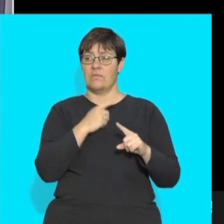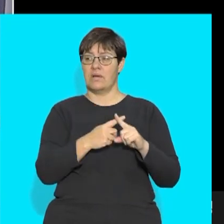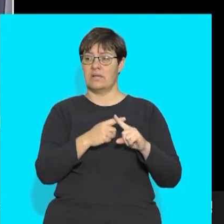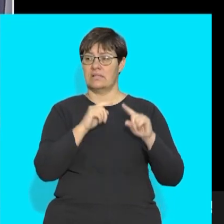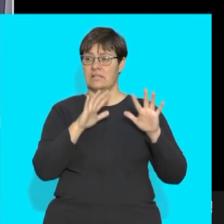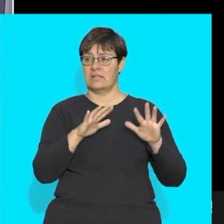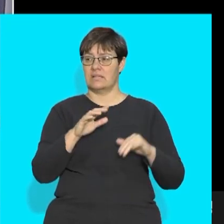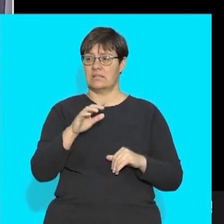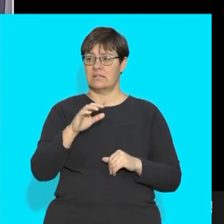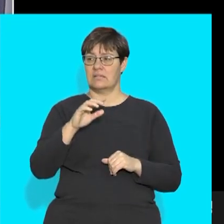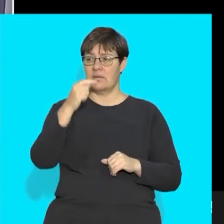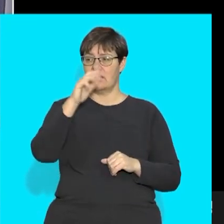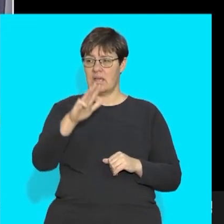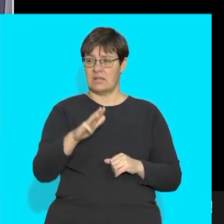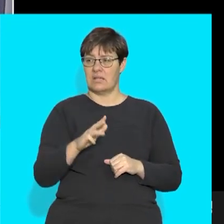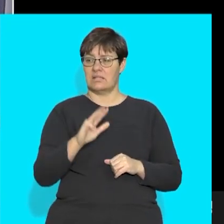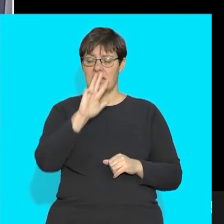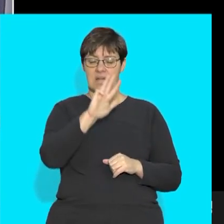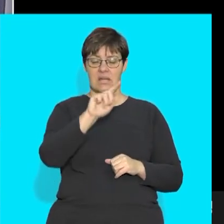9, and